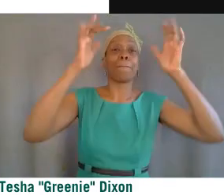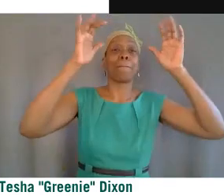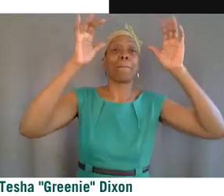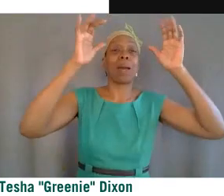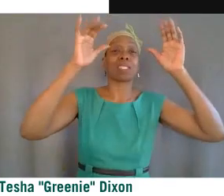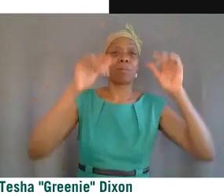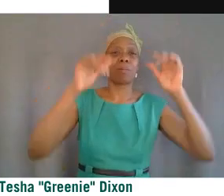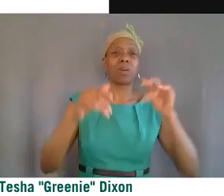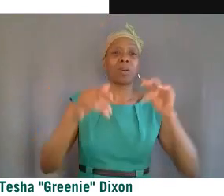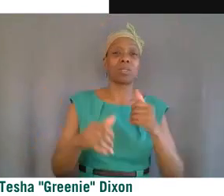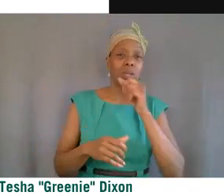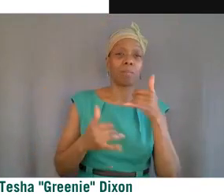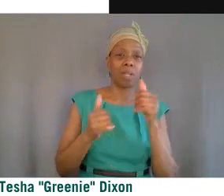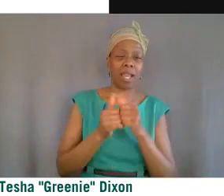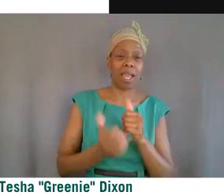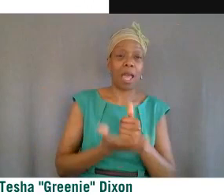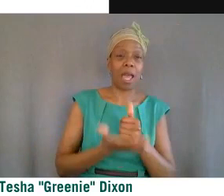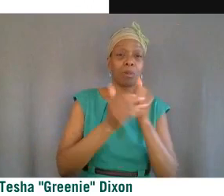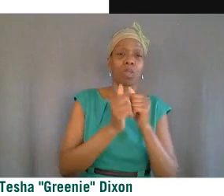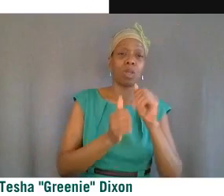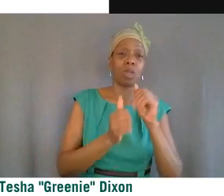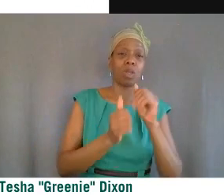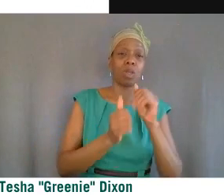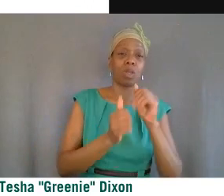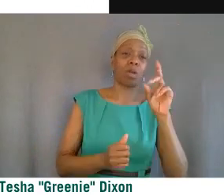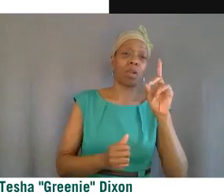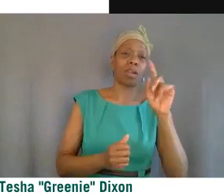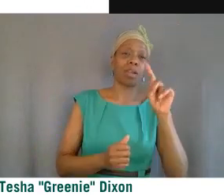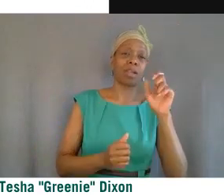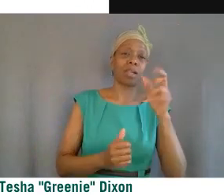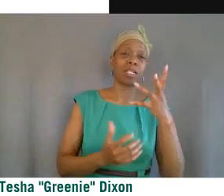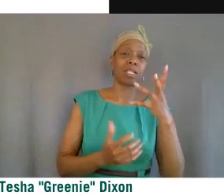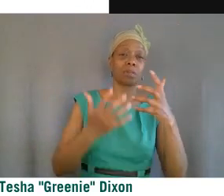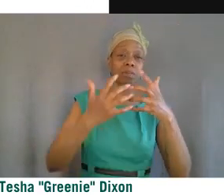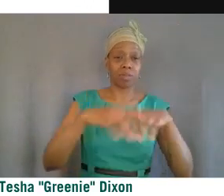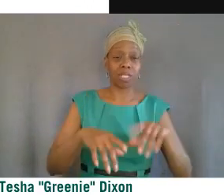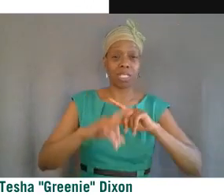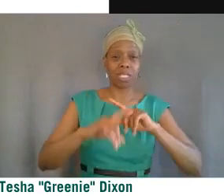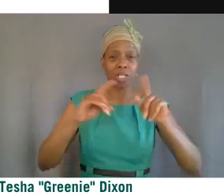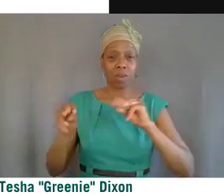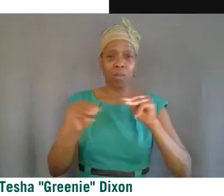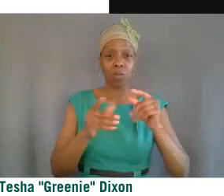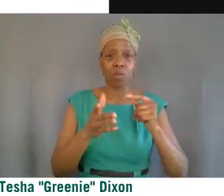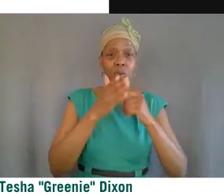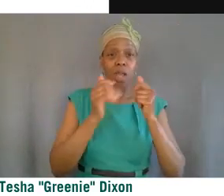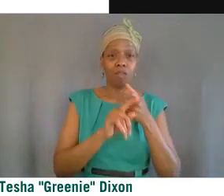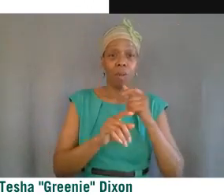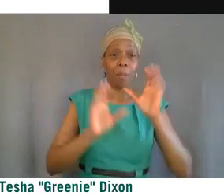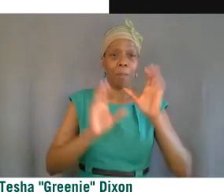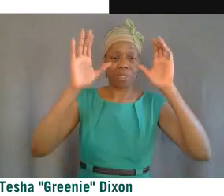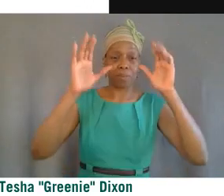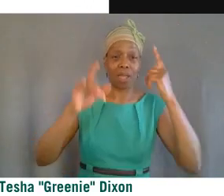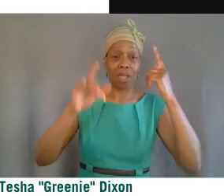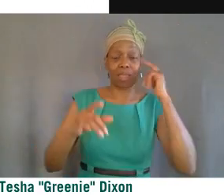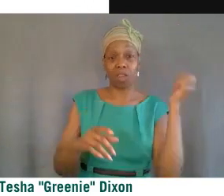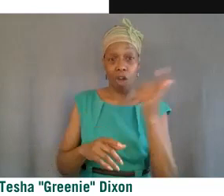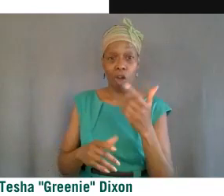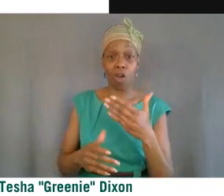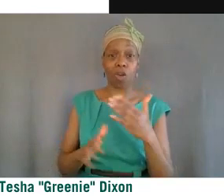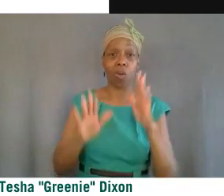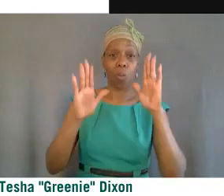and the coordination and, the different movement that you do with basketball. So I think all of these are sort of